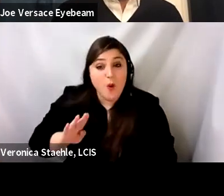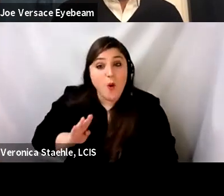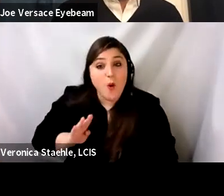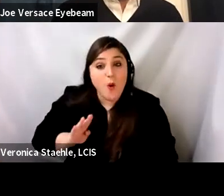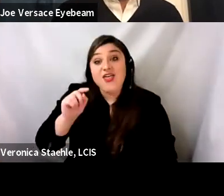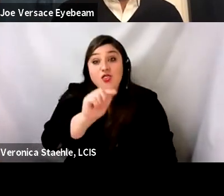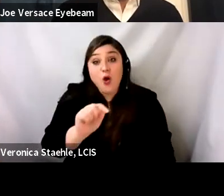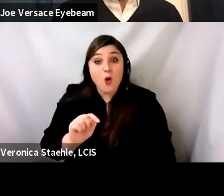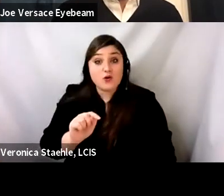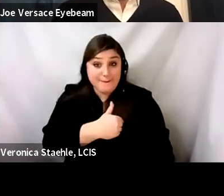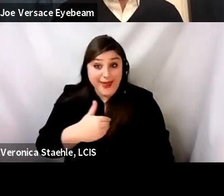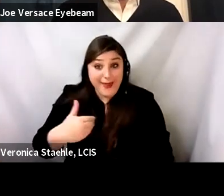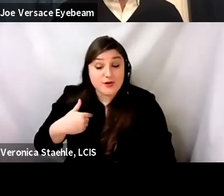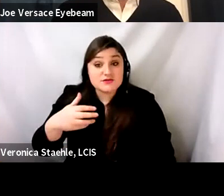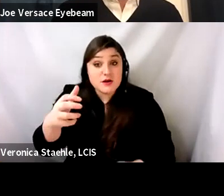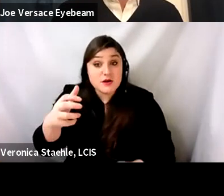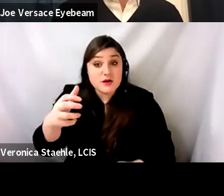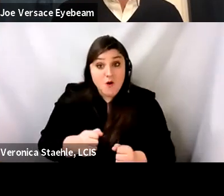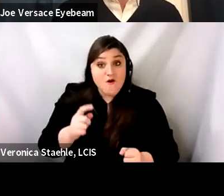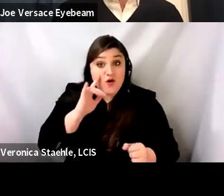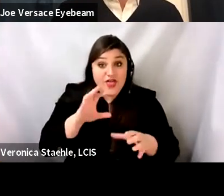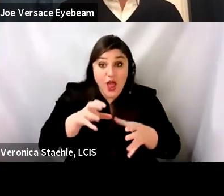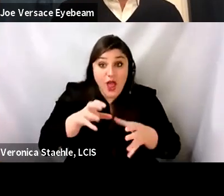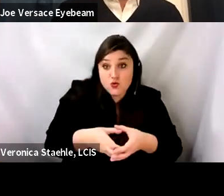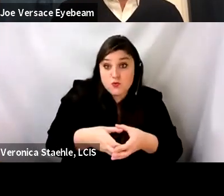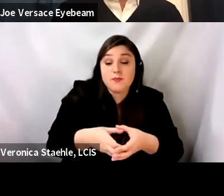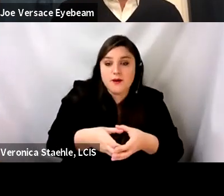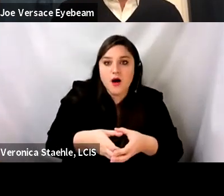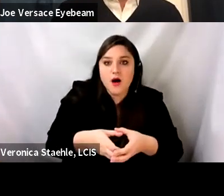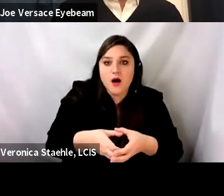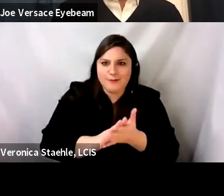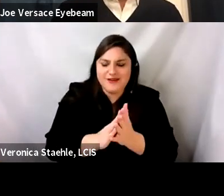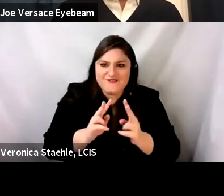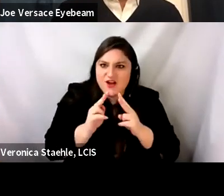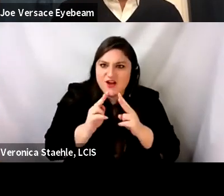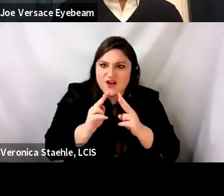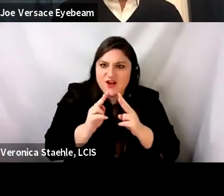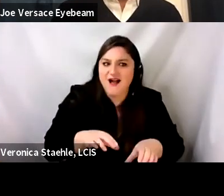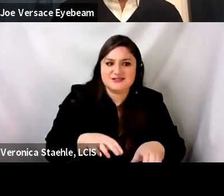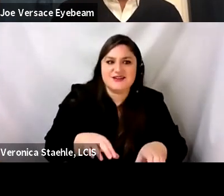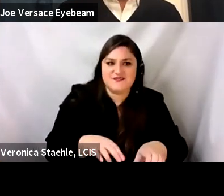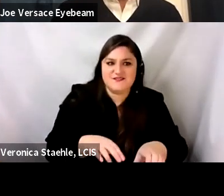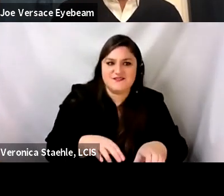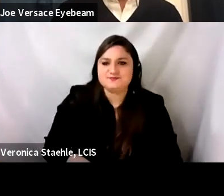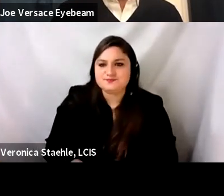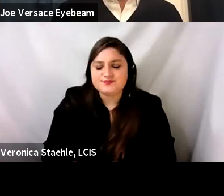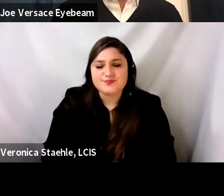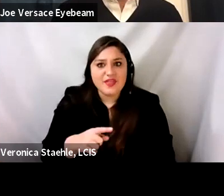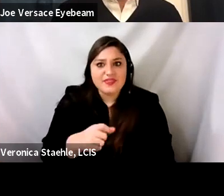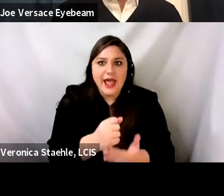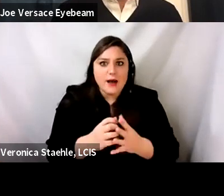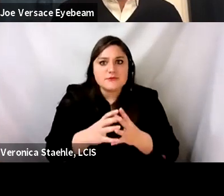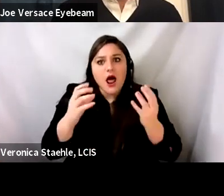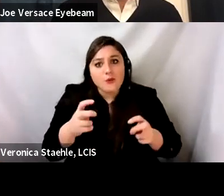active members of the board itself. But I think with the transition and with Marco coming on